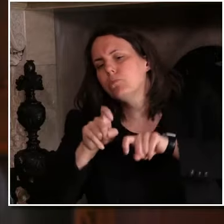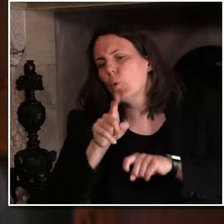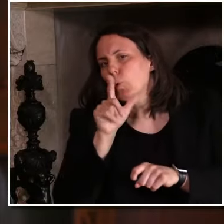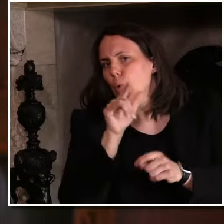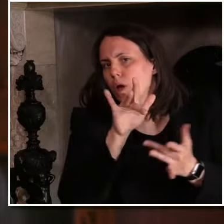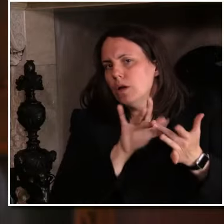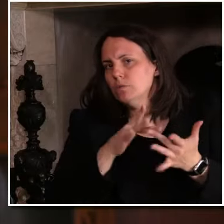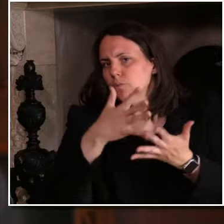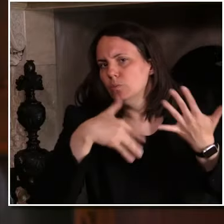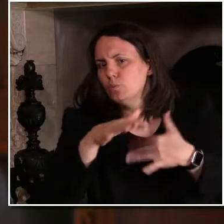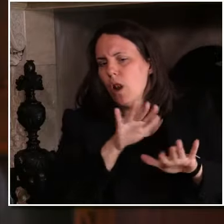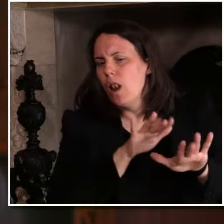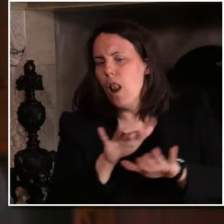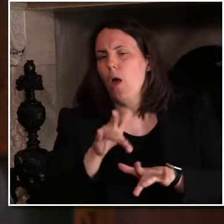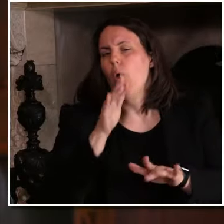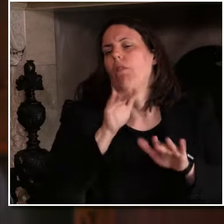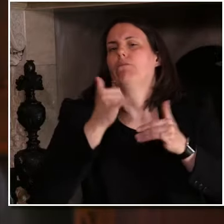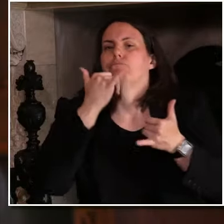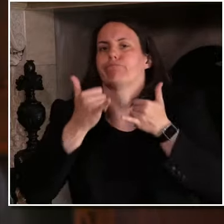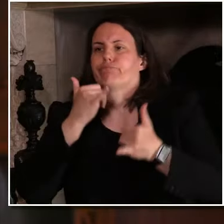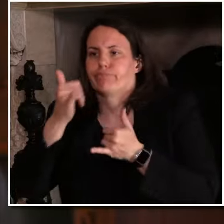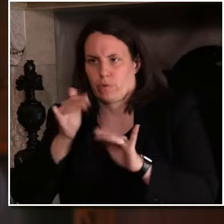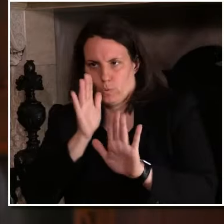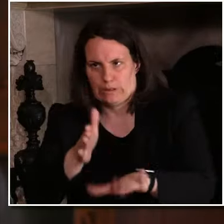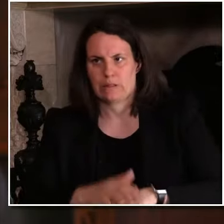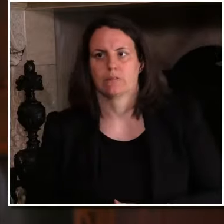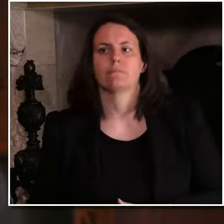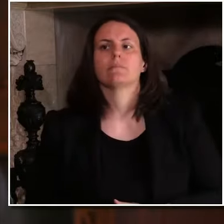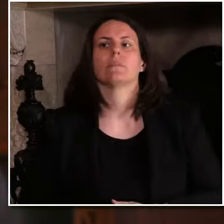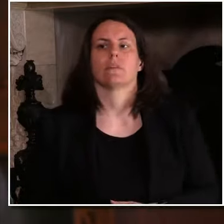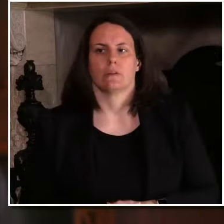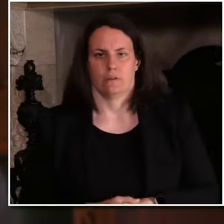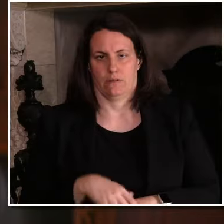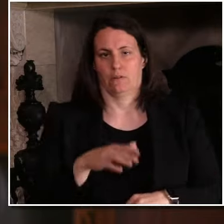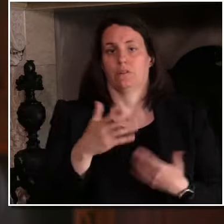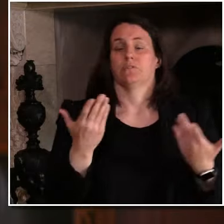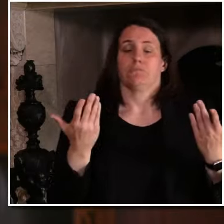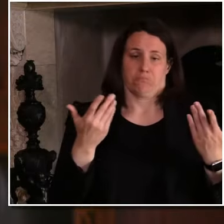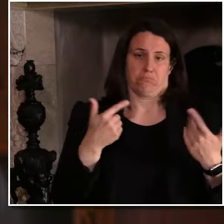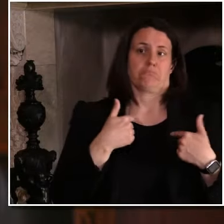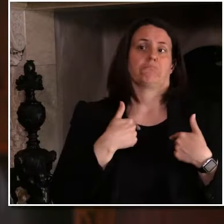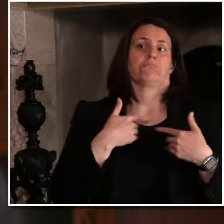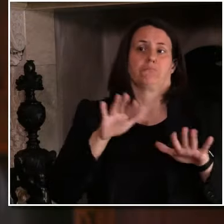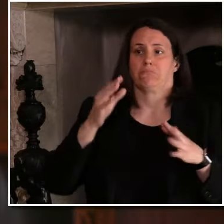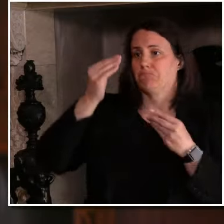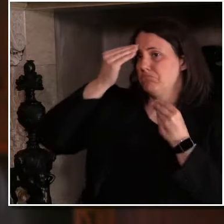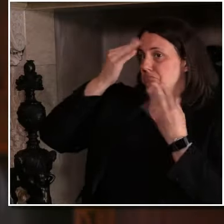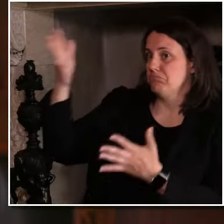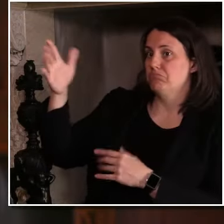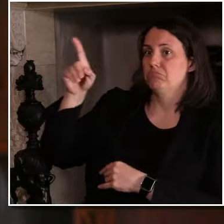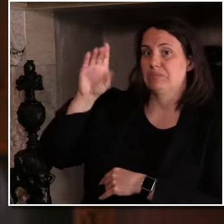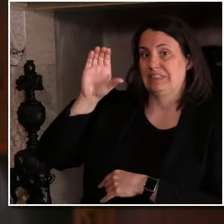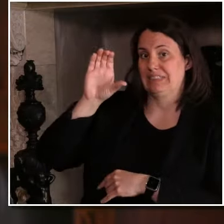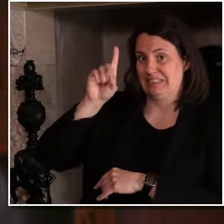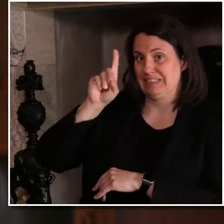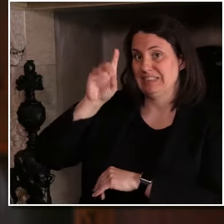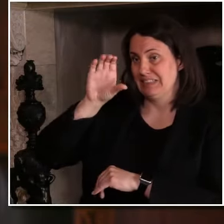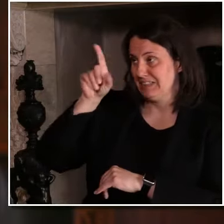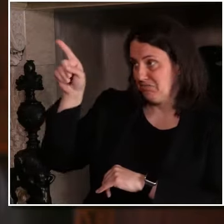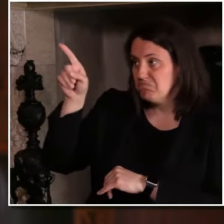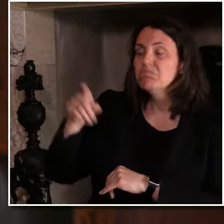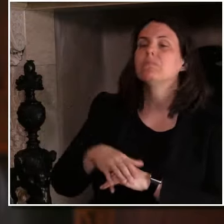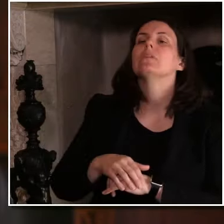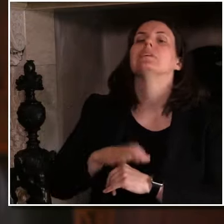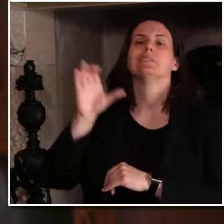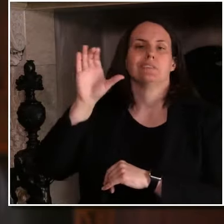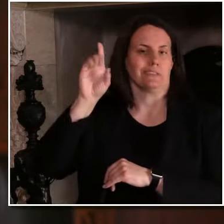the Centers for Disease Control, who do have a few resources on the ground to help with some of the data analytics,